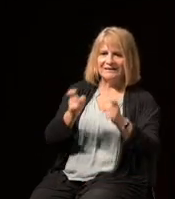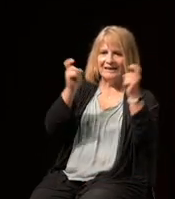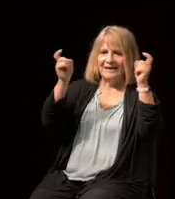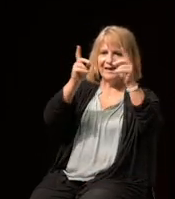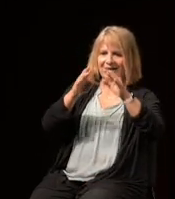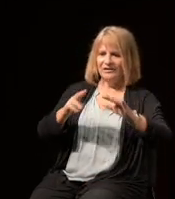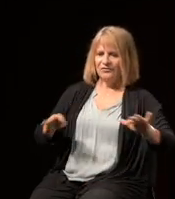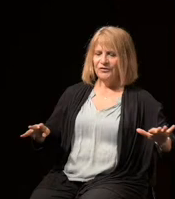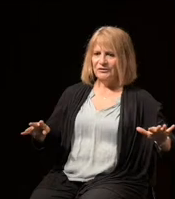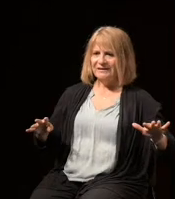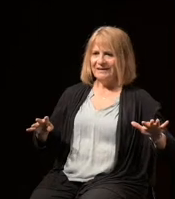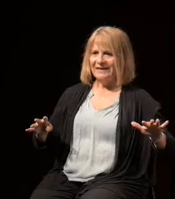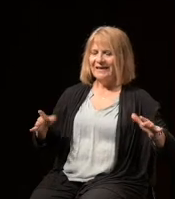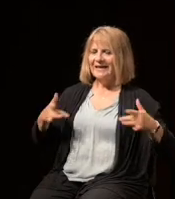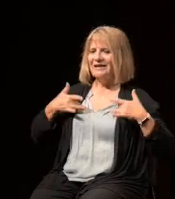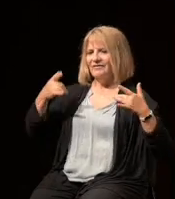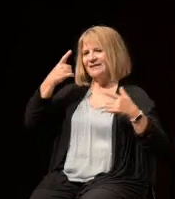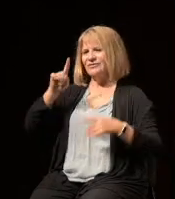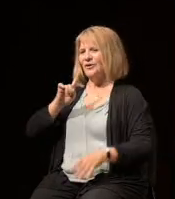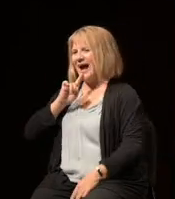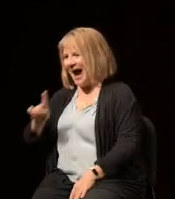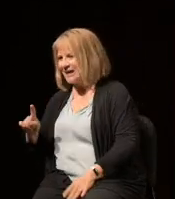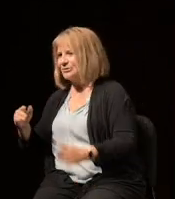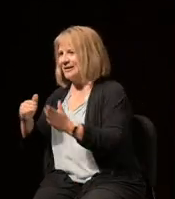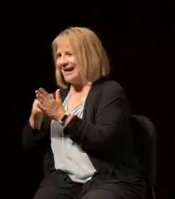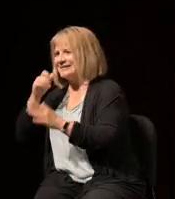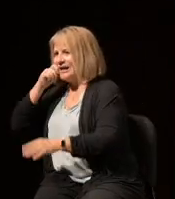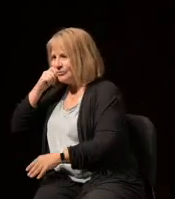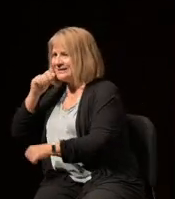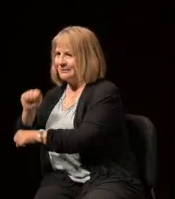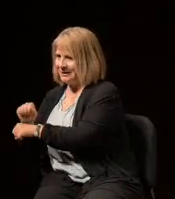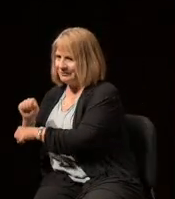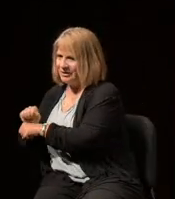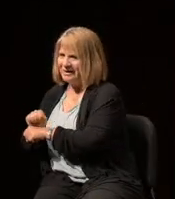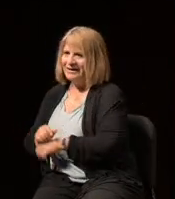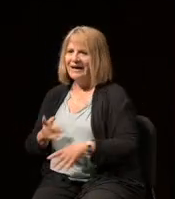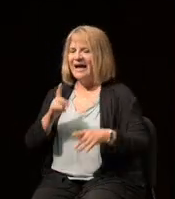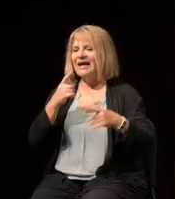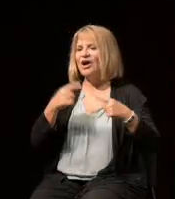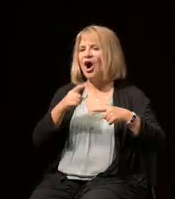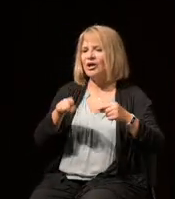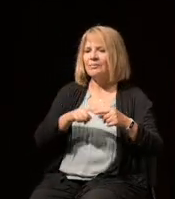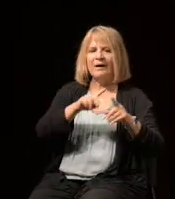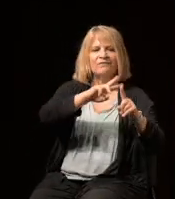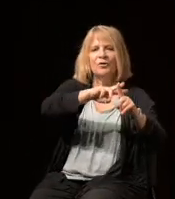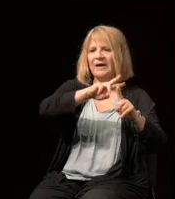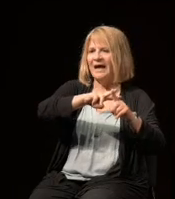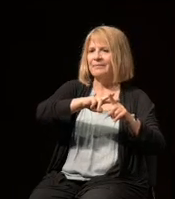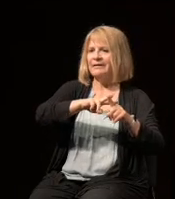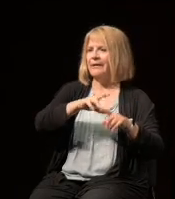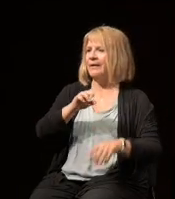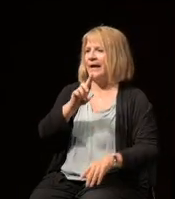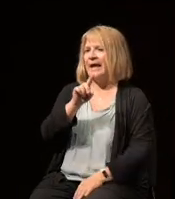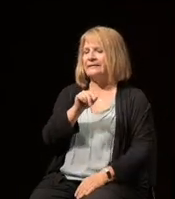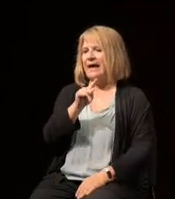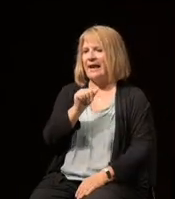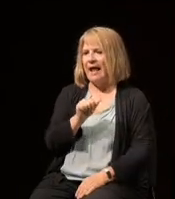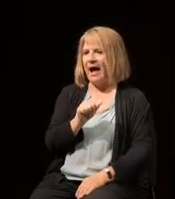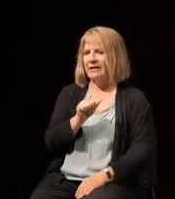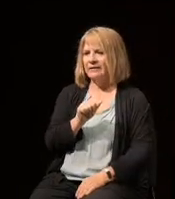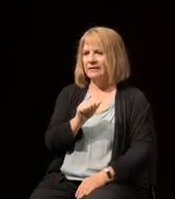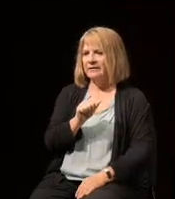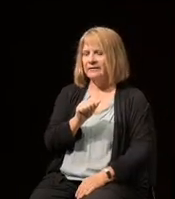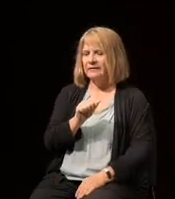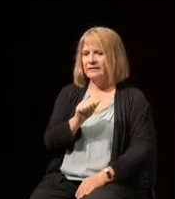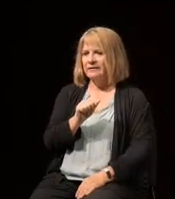actual anti-racism work, and haggling over terms and arguing about data where a mere discussion is about, and implying that that